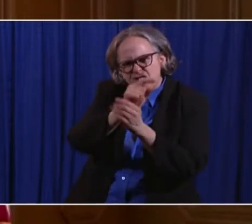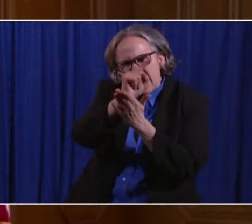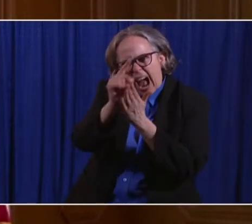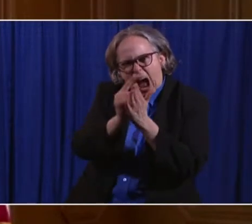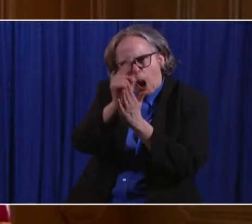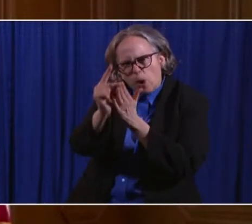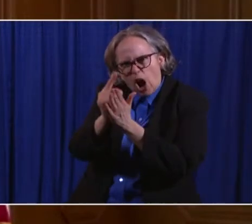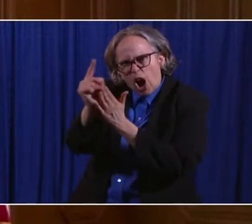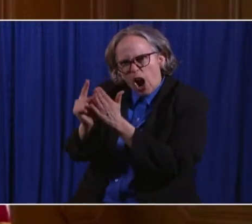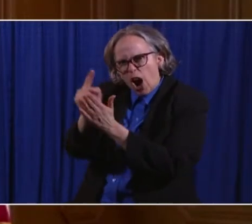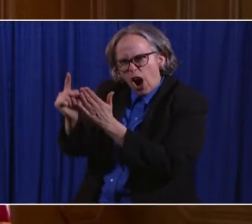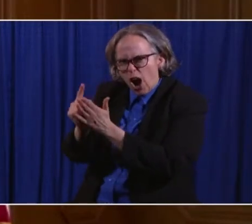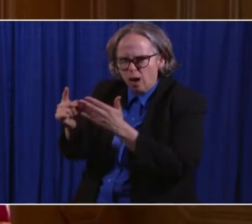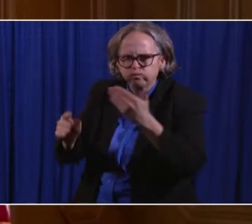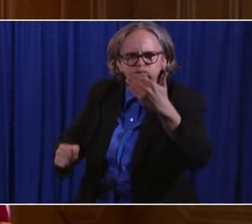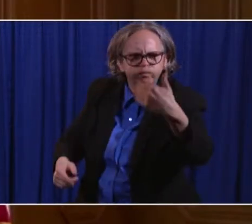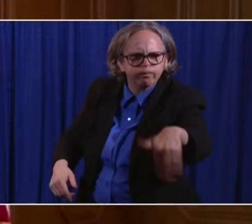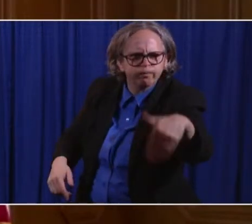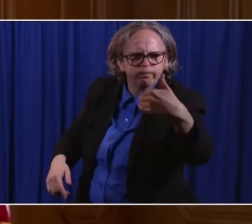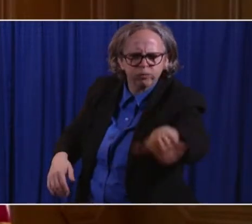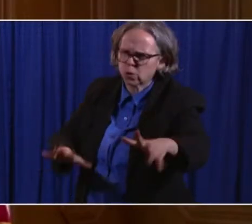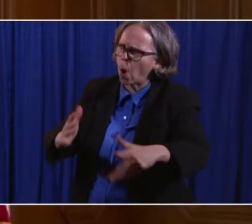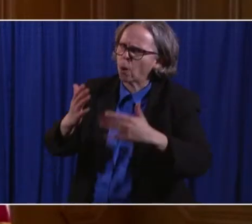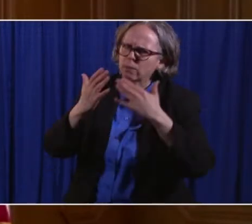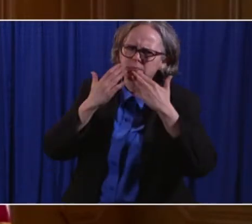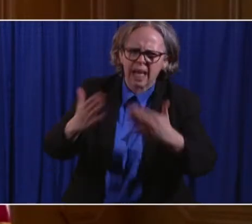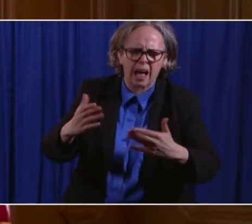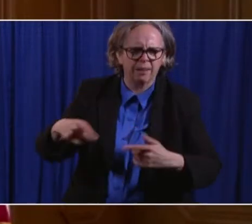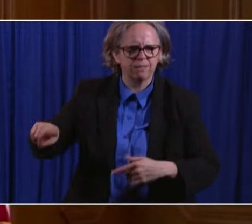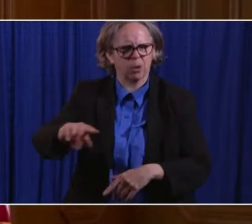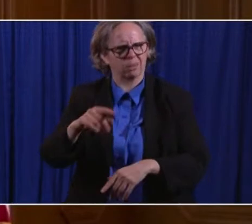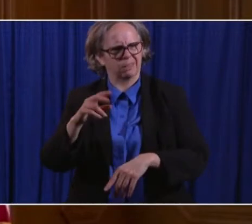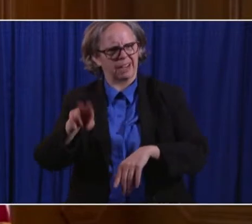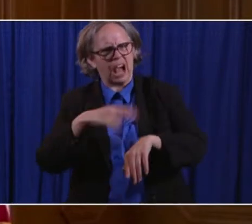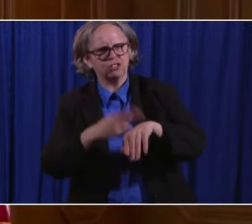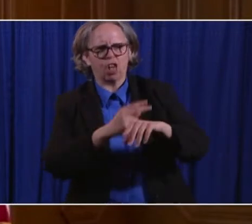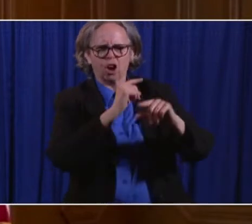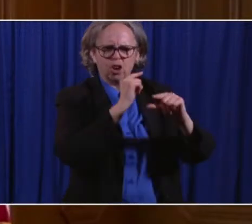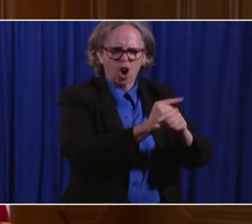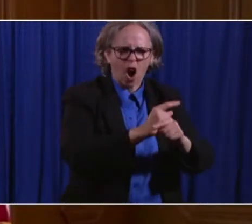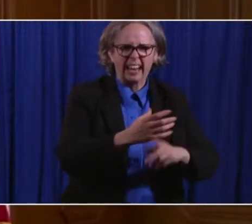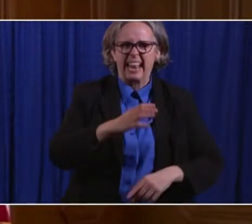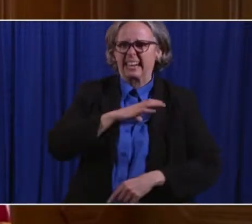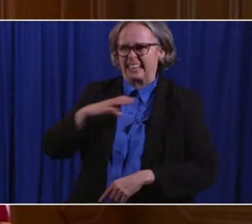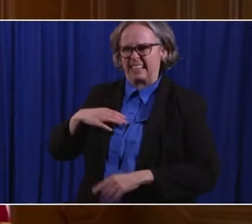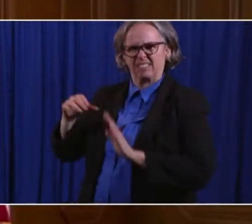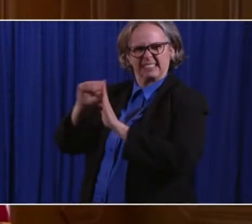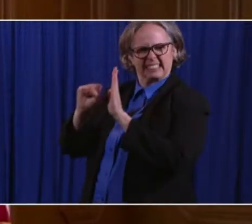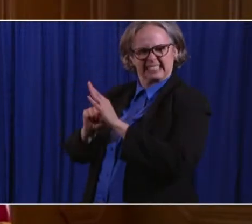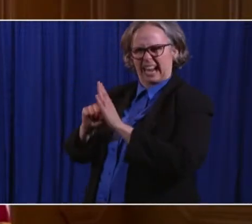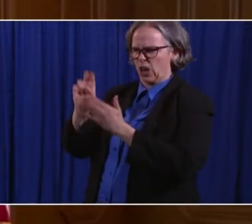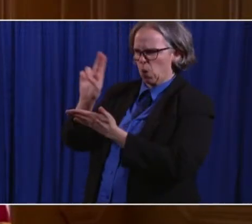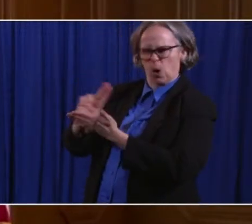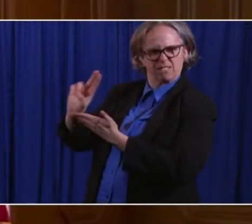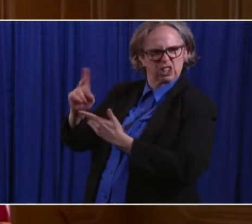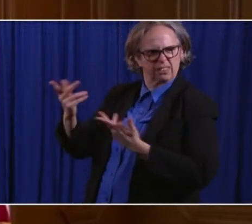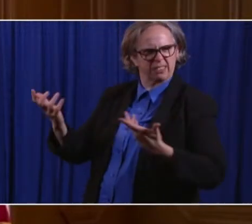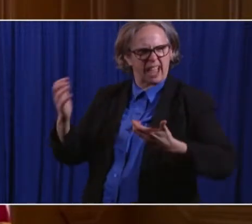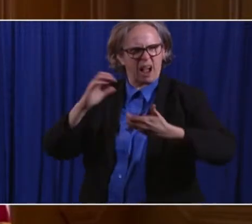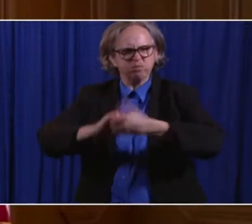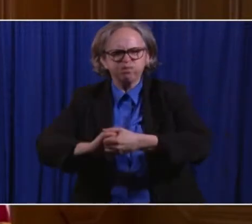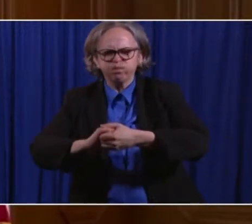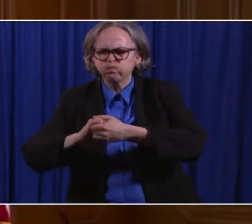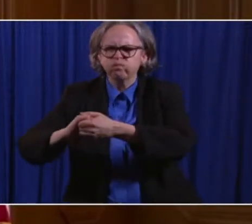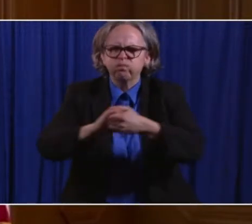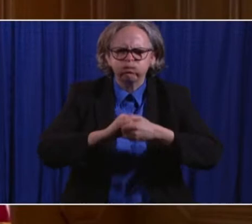Defense, the Ohio National Guard, certainly Cleveland State University, and all of our local partners who have really worked